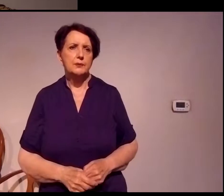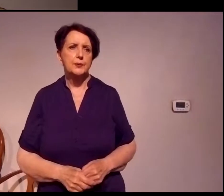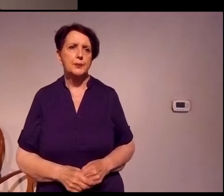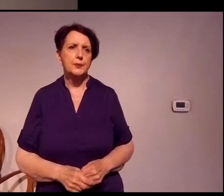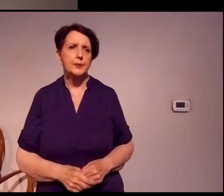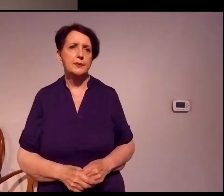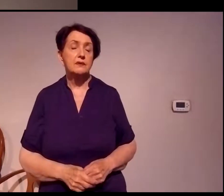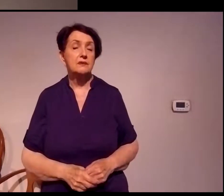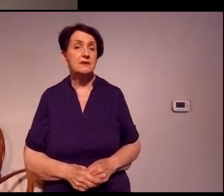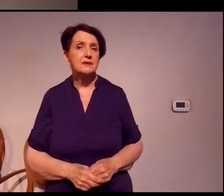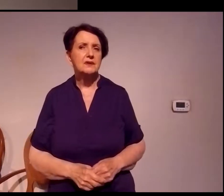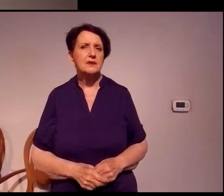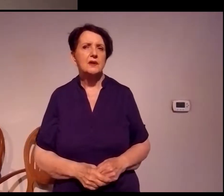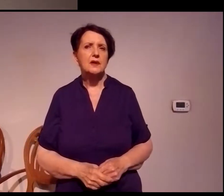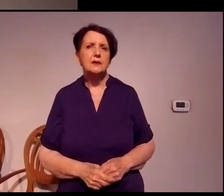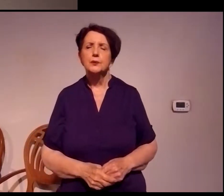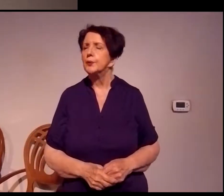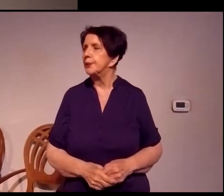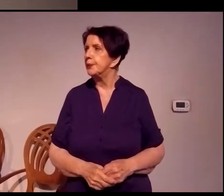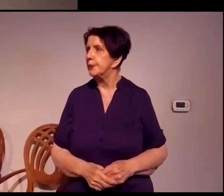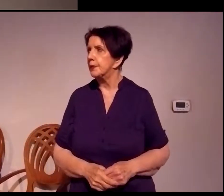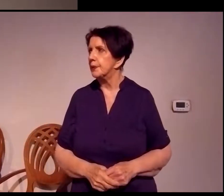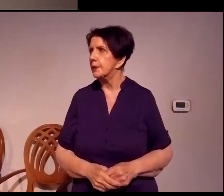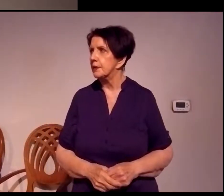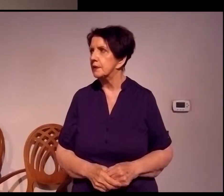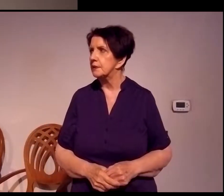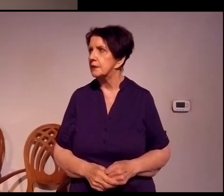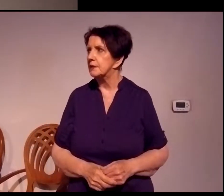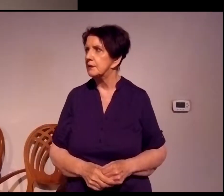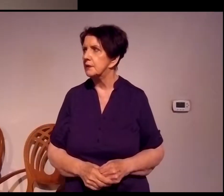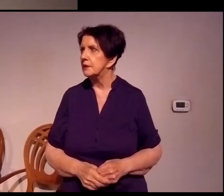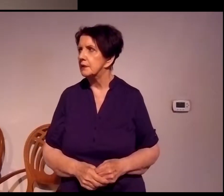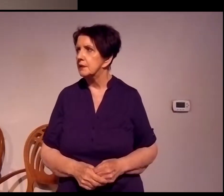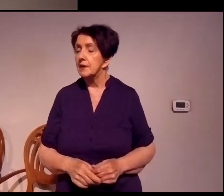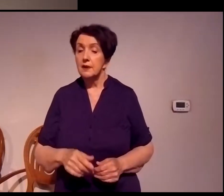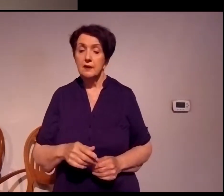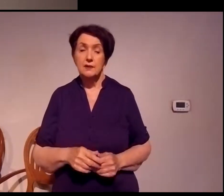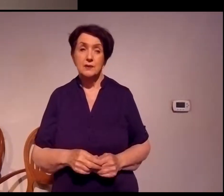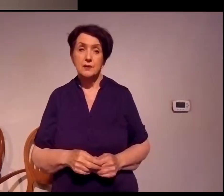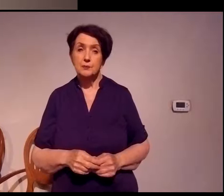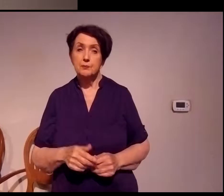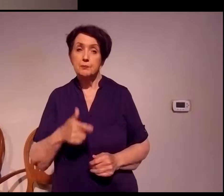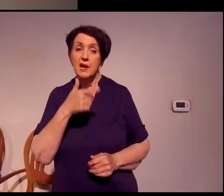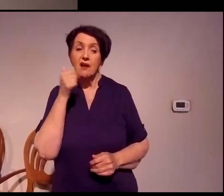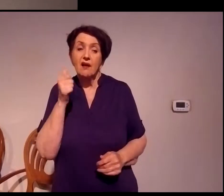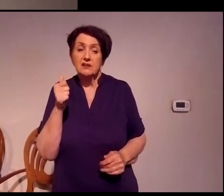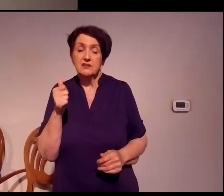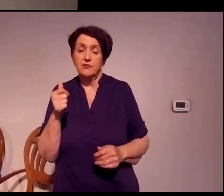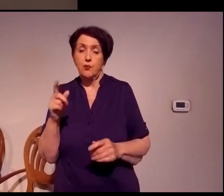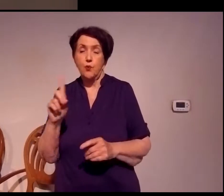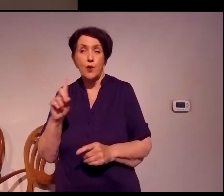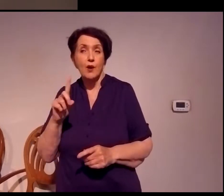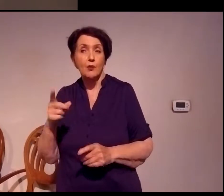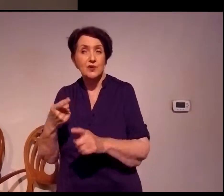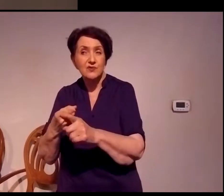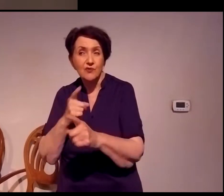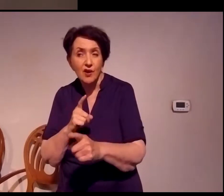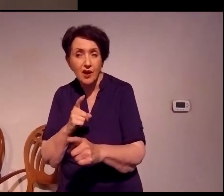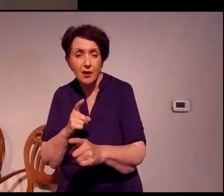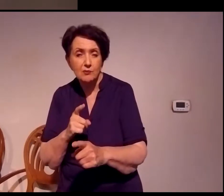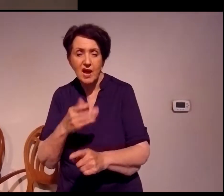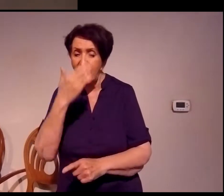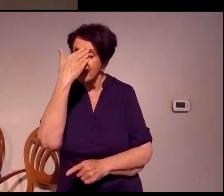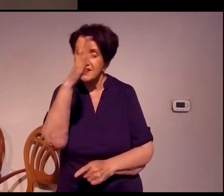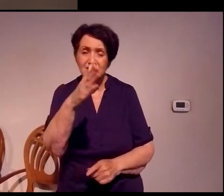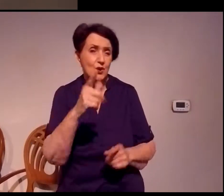And the thing is that because of where I came from, I didn't know any